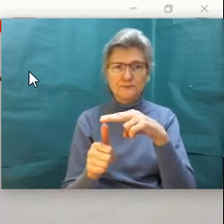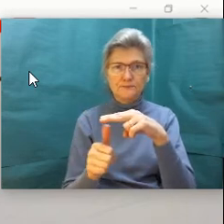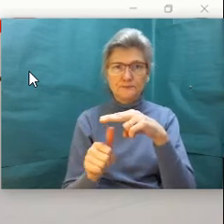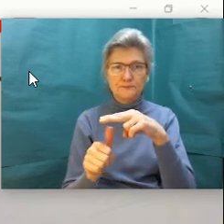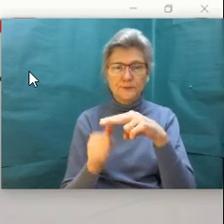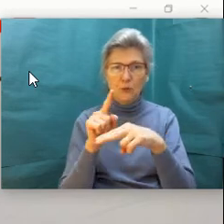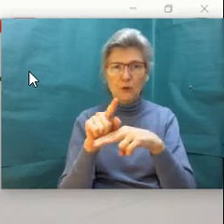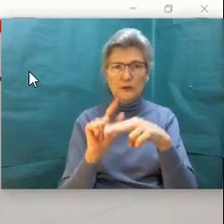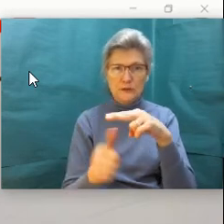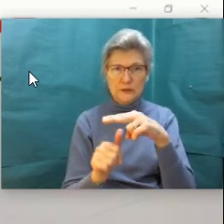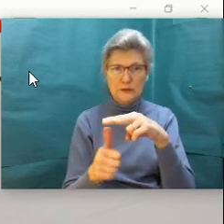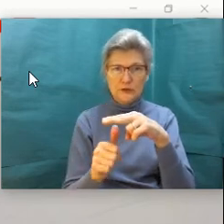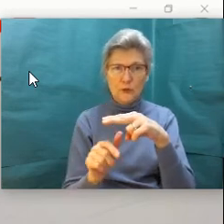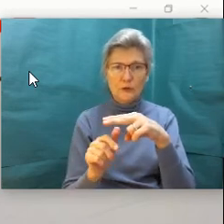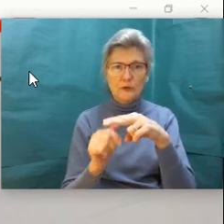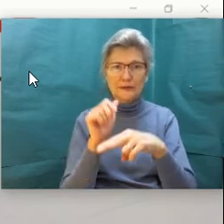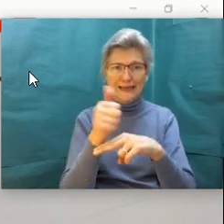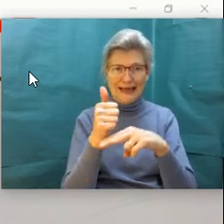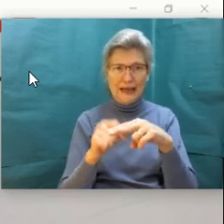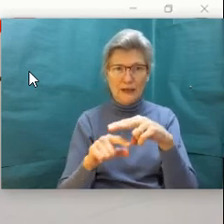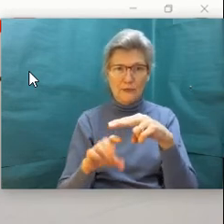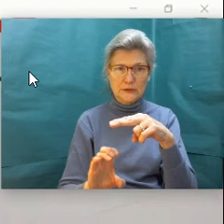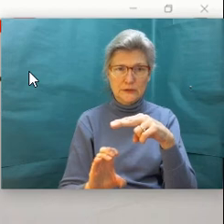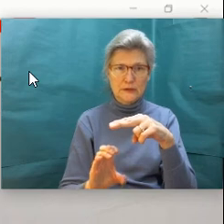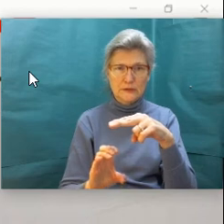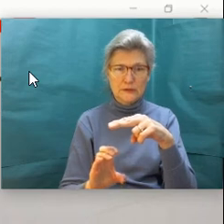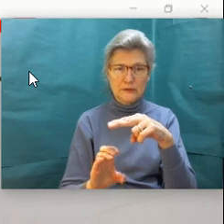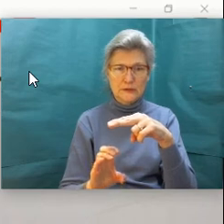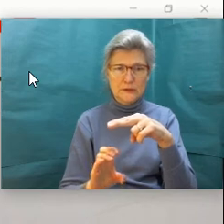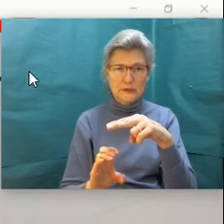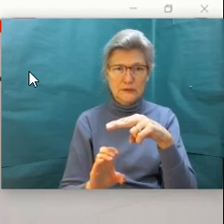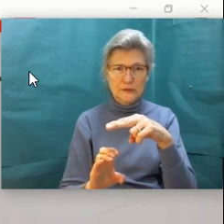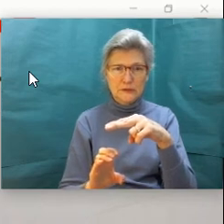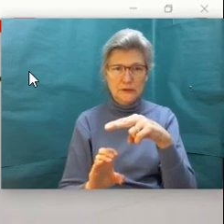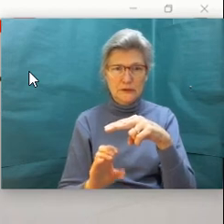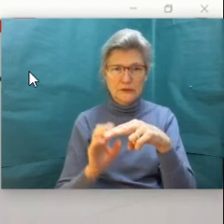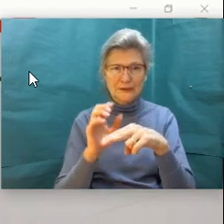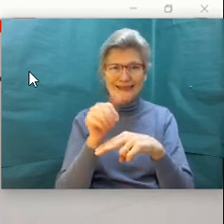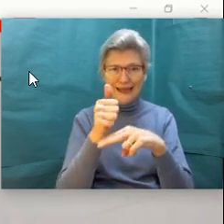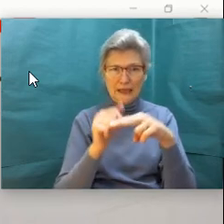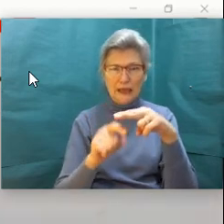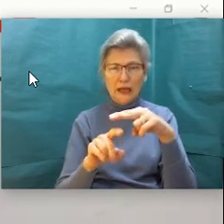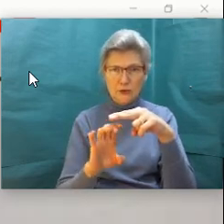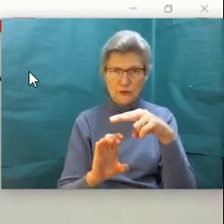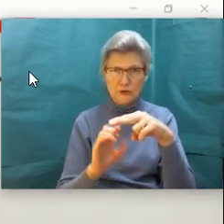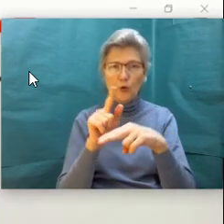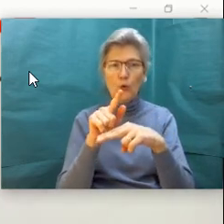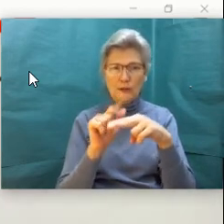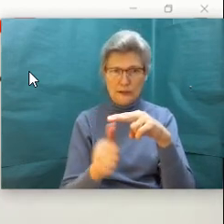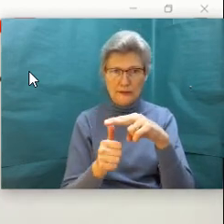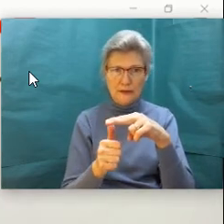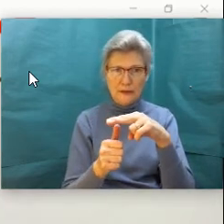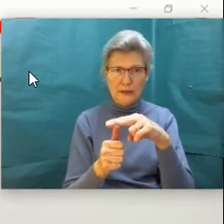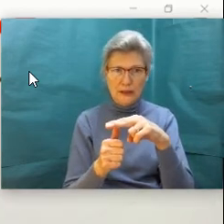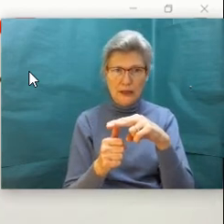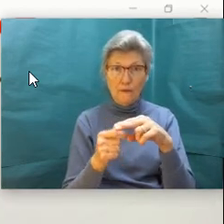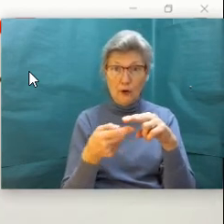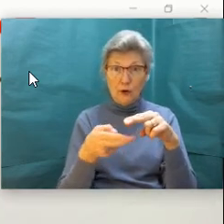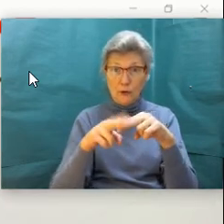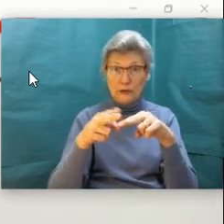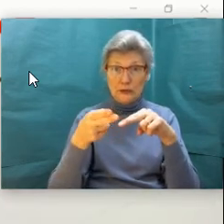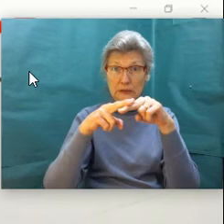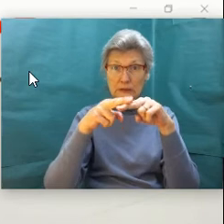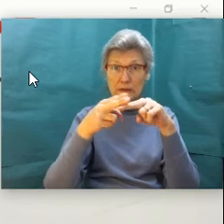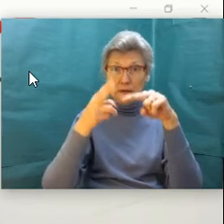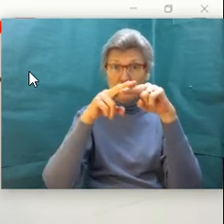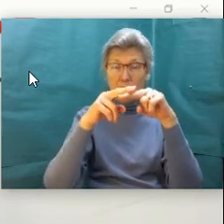10 hundredths. And so I need to look and see what this position would be. And if we're increasing by 1,